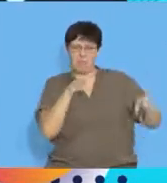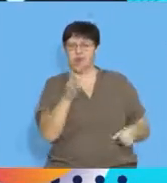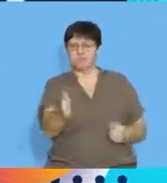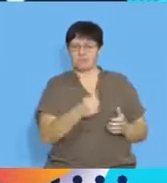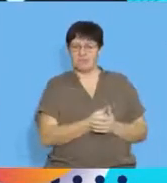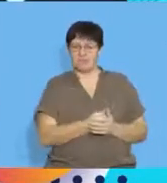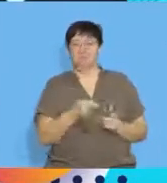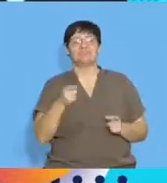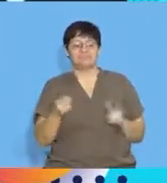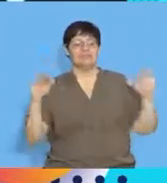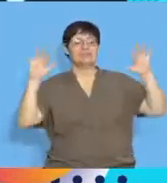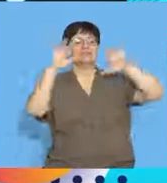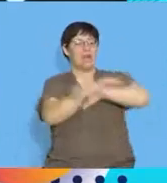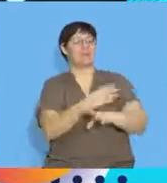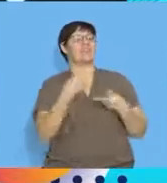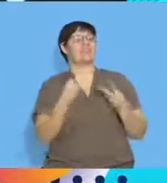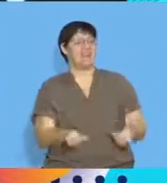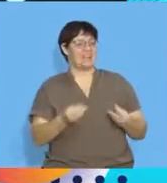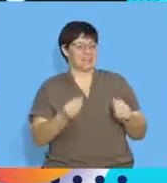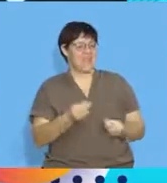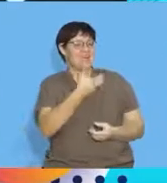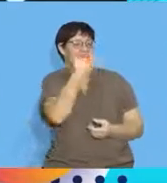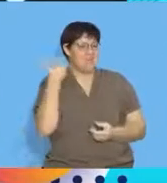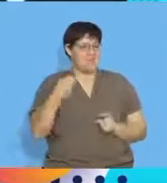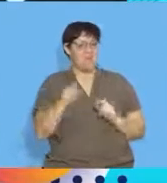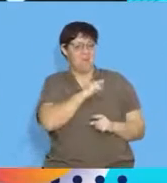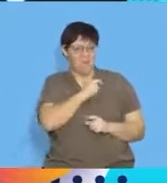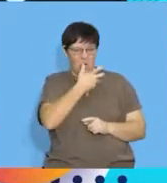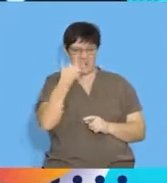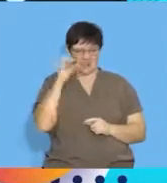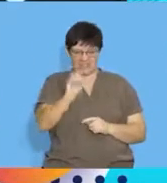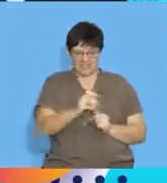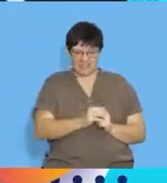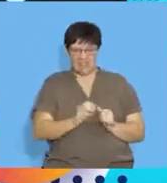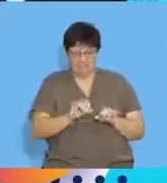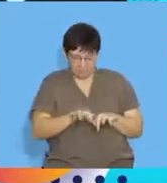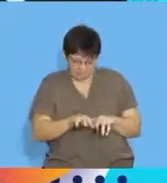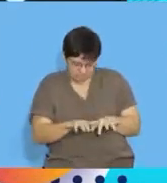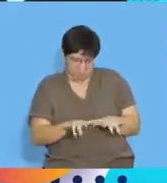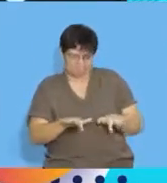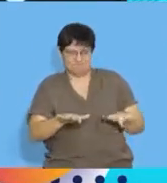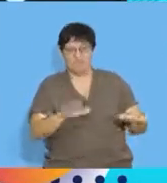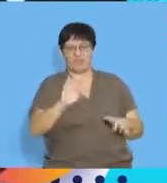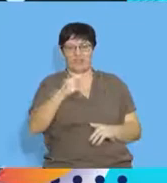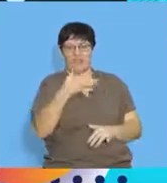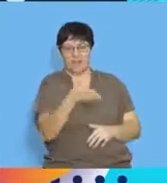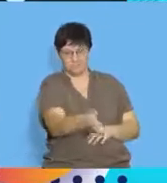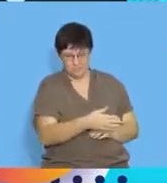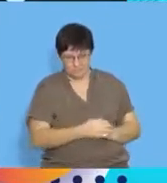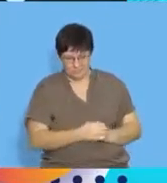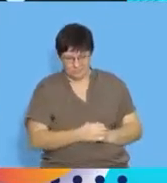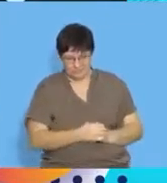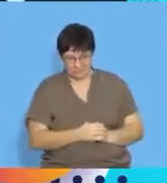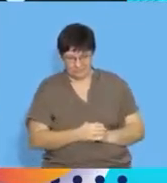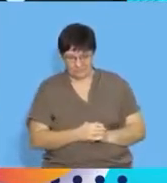showers? Dark, moist, and warm from all the heat, and the fungus is there, right, on the shower